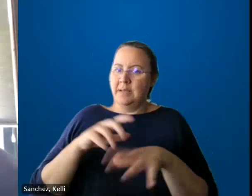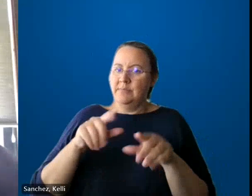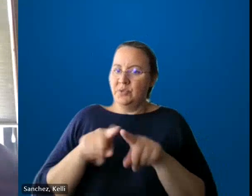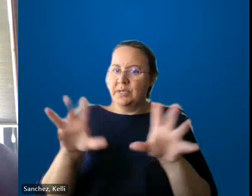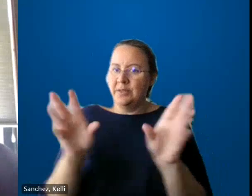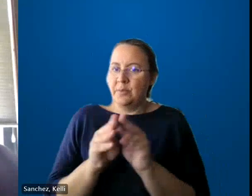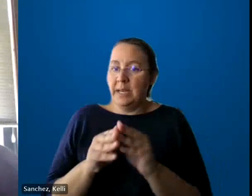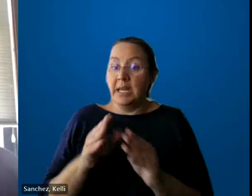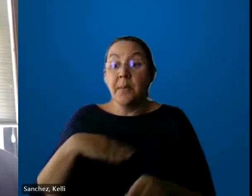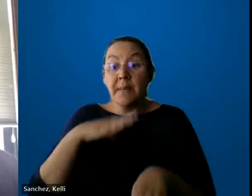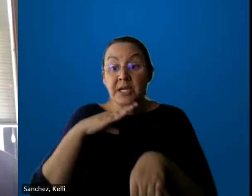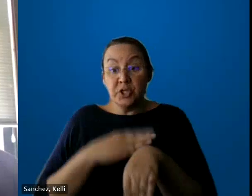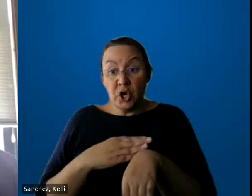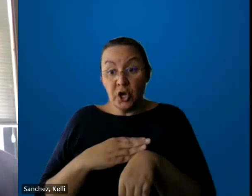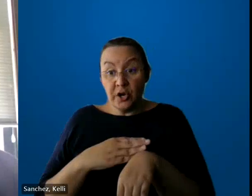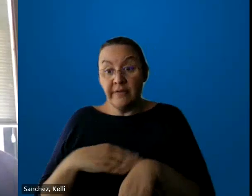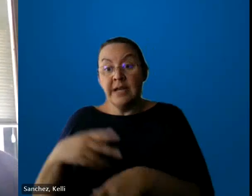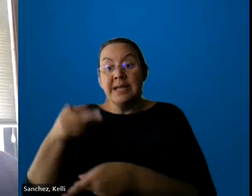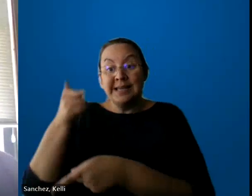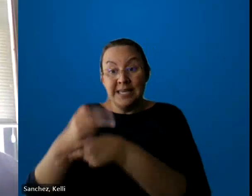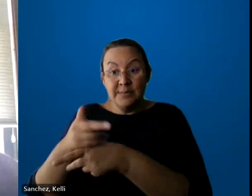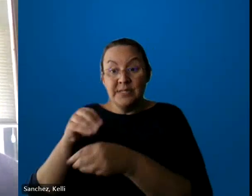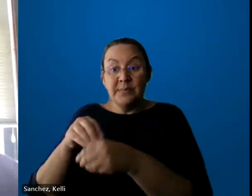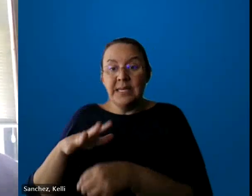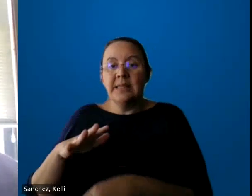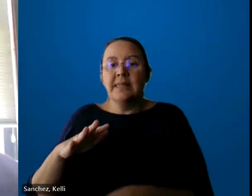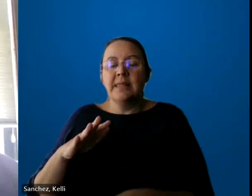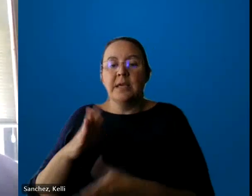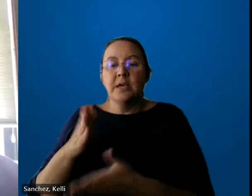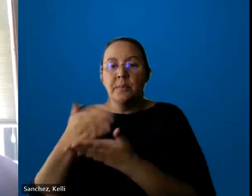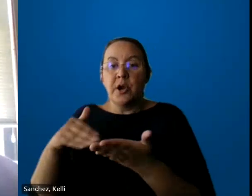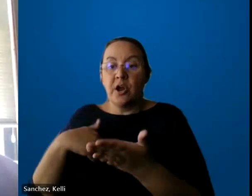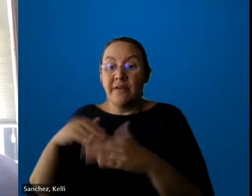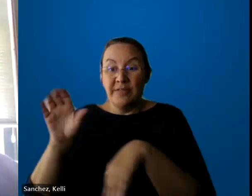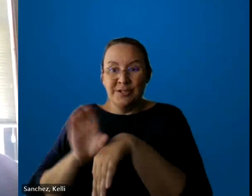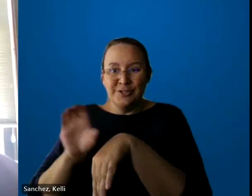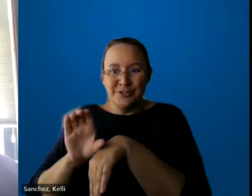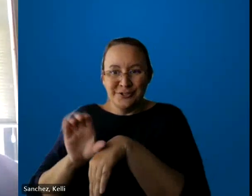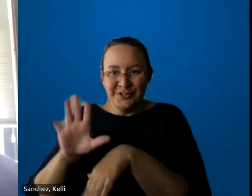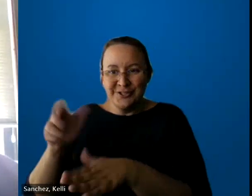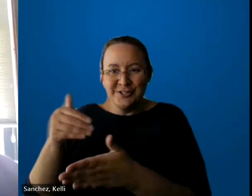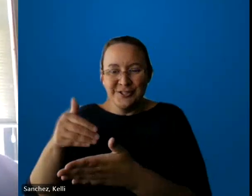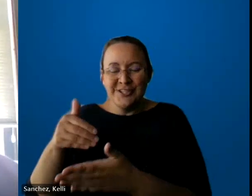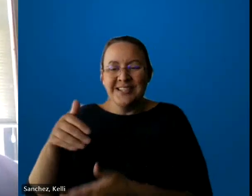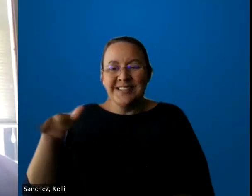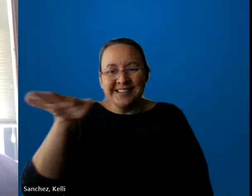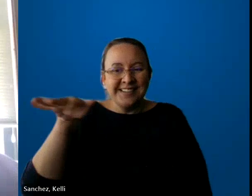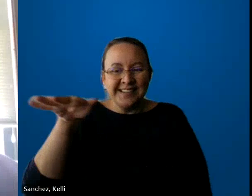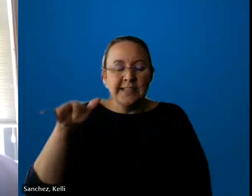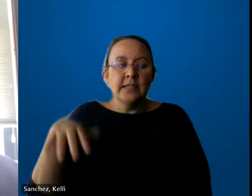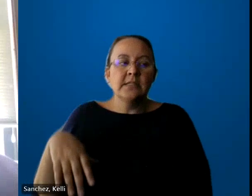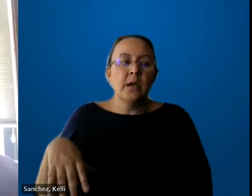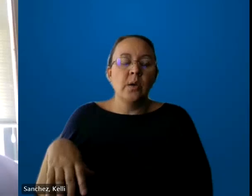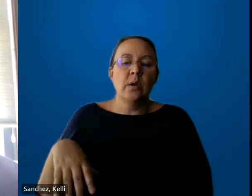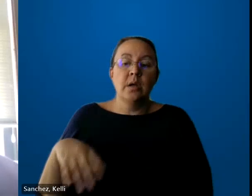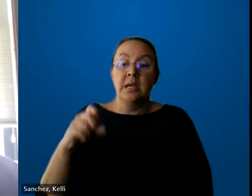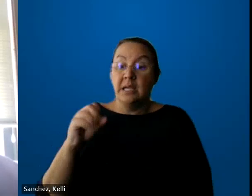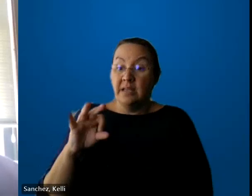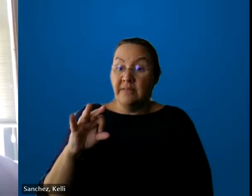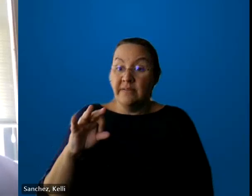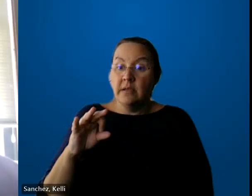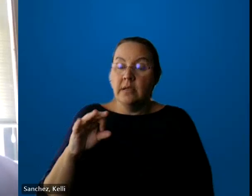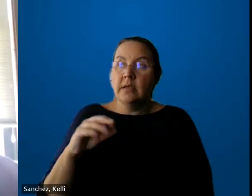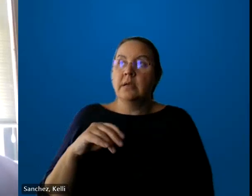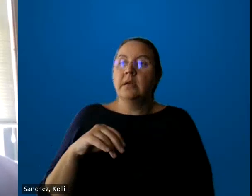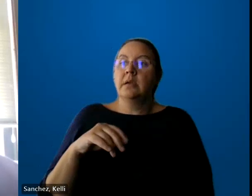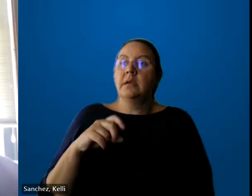actually keeps them in the nursery part of the church. So I think making sure to, if you're going to take the initiative